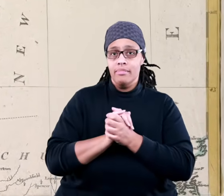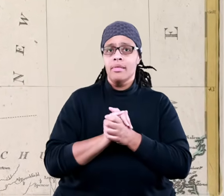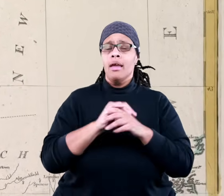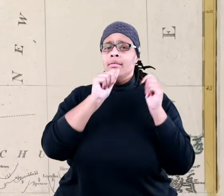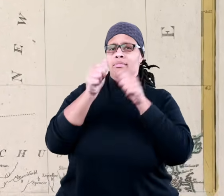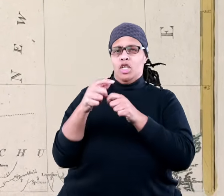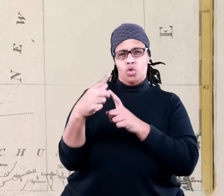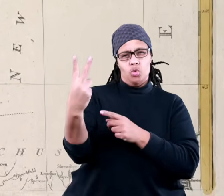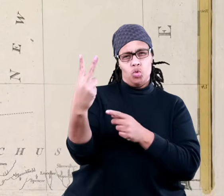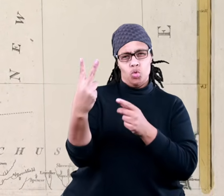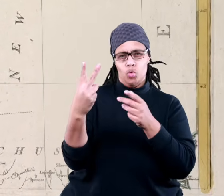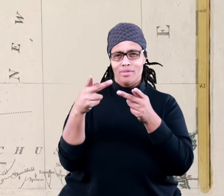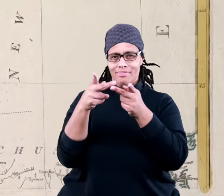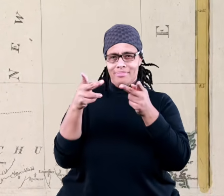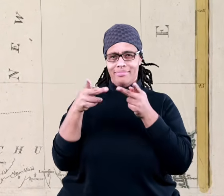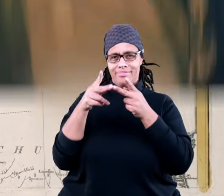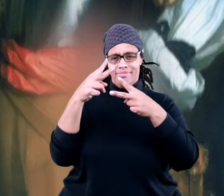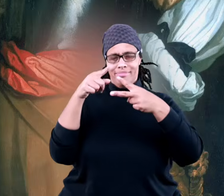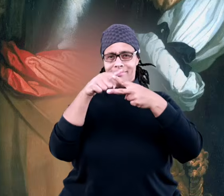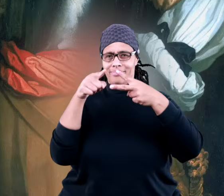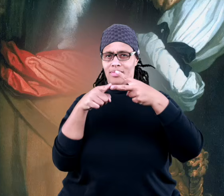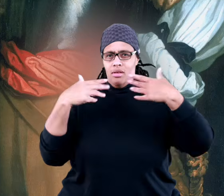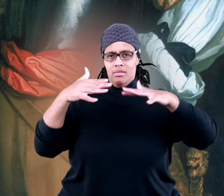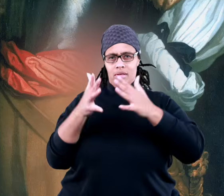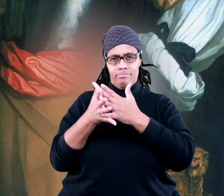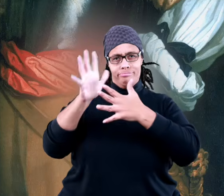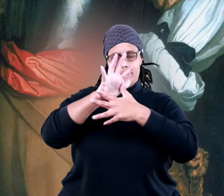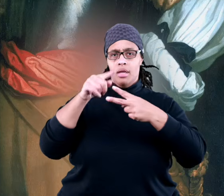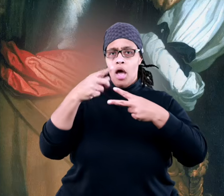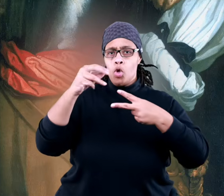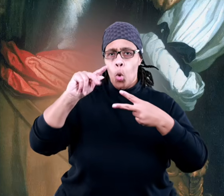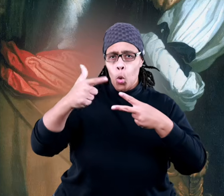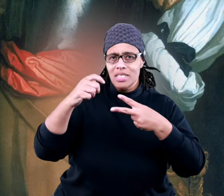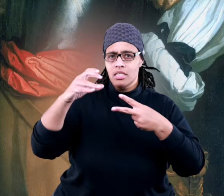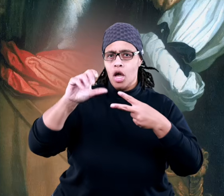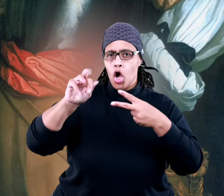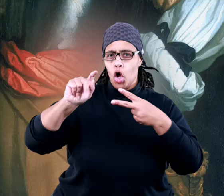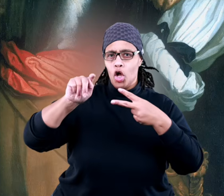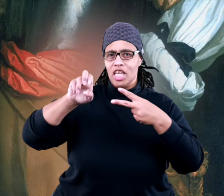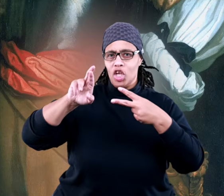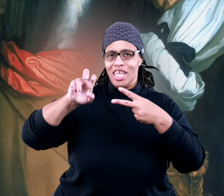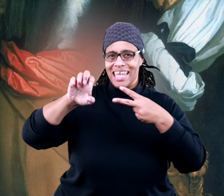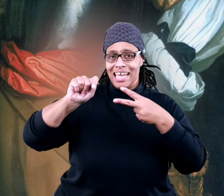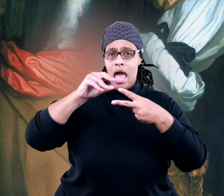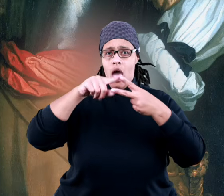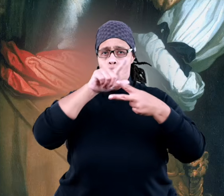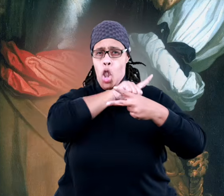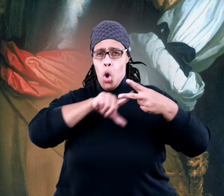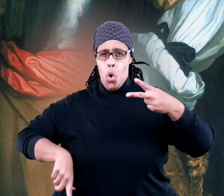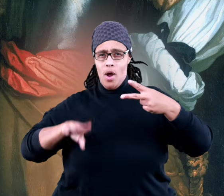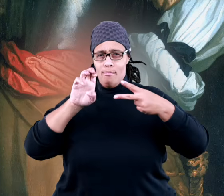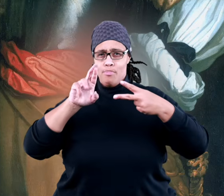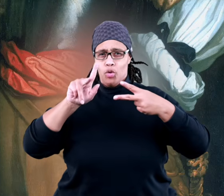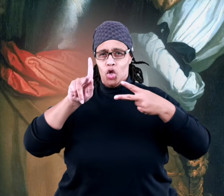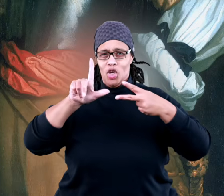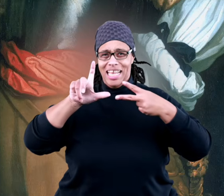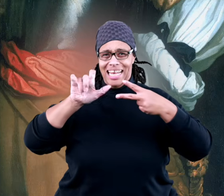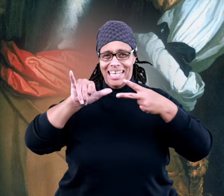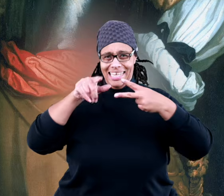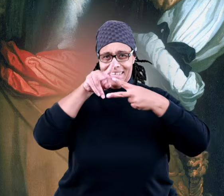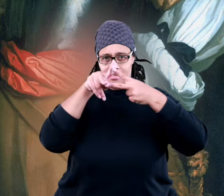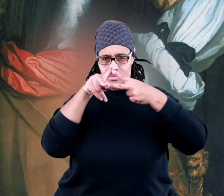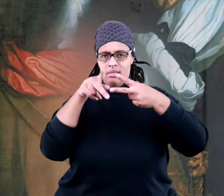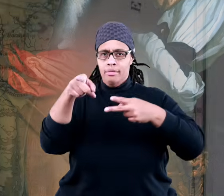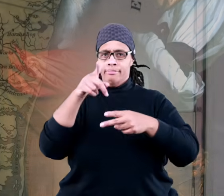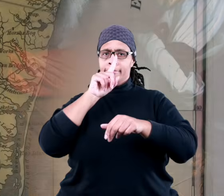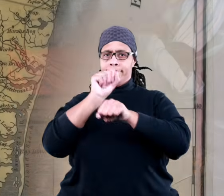deeded to 2 principal proprietors, George Carteret and Lord Berkeley of Stratton, and they renamed their colony